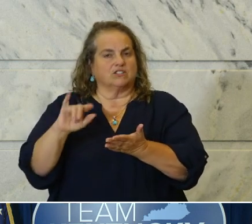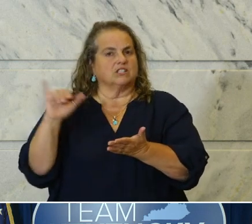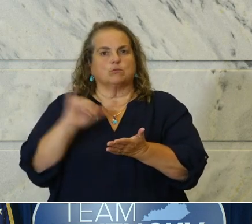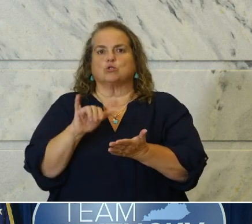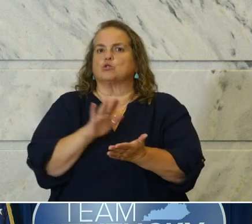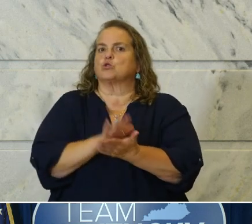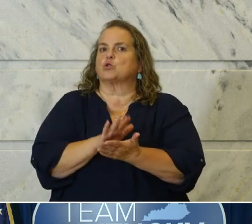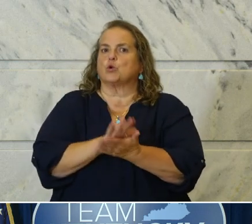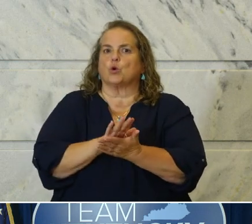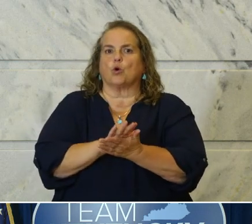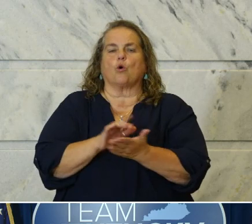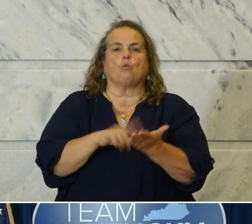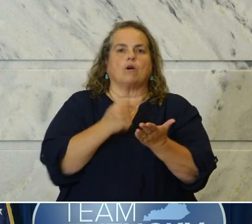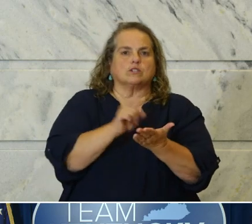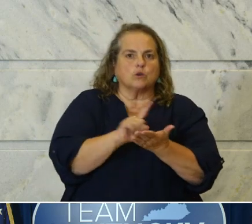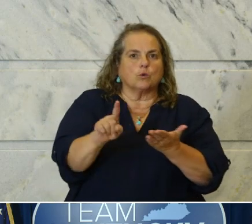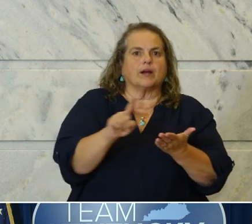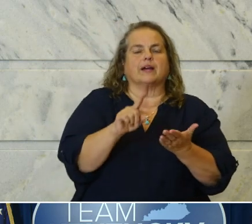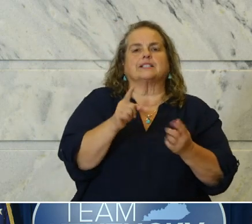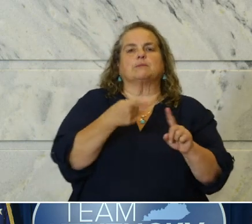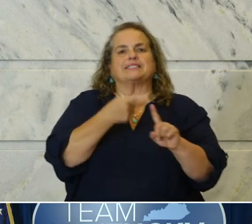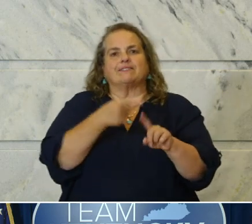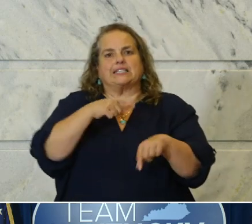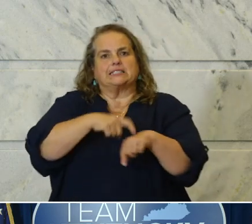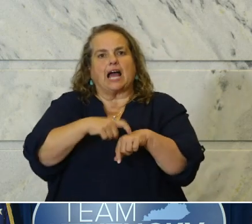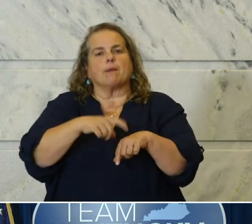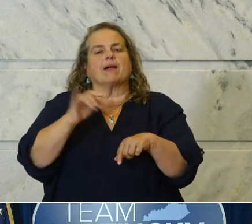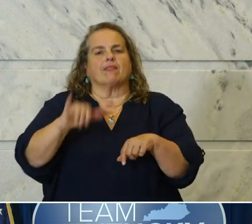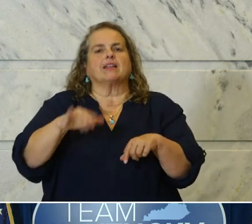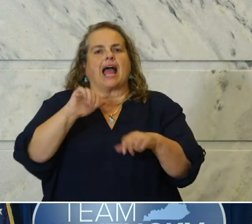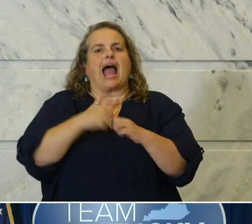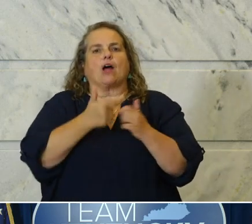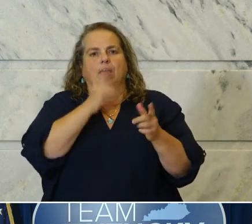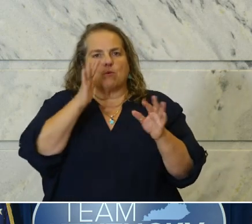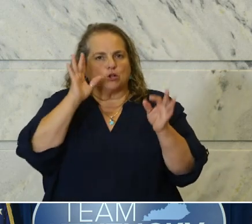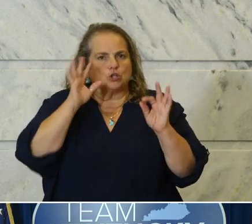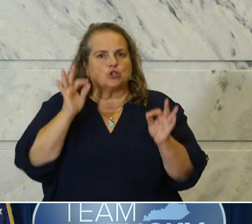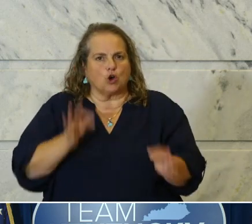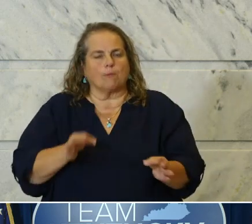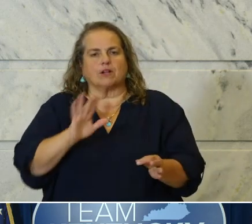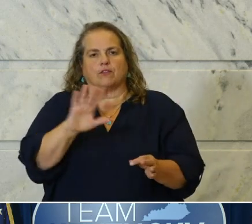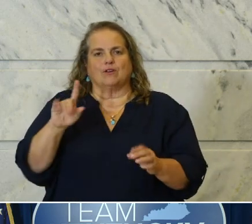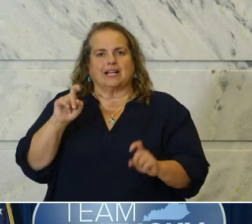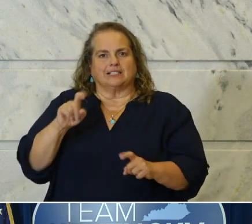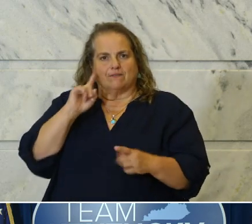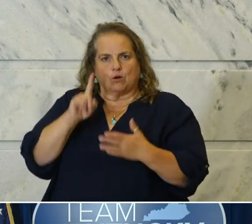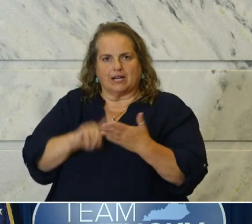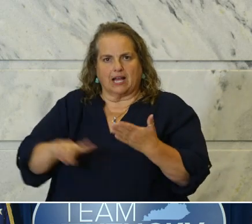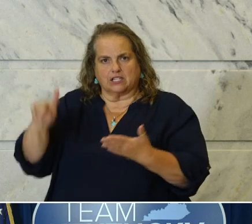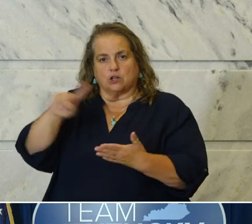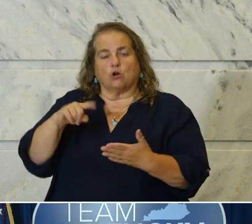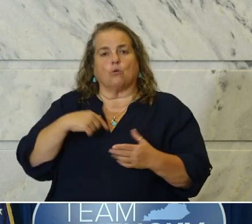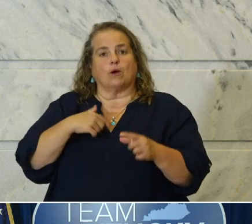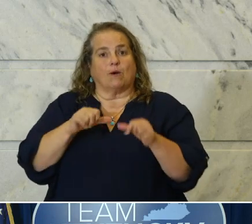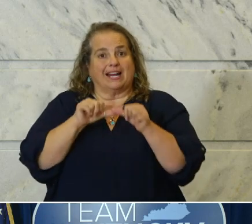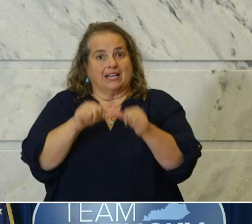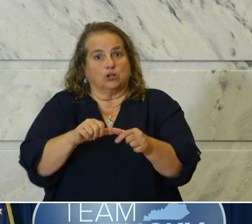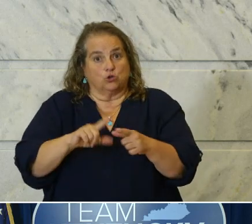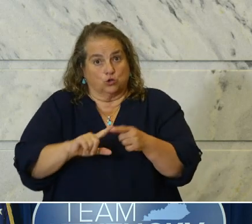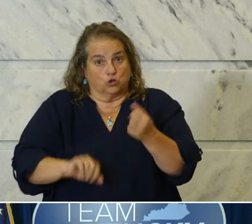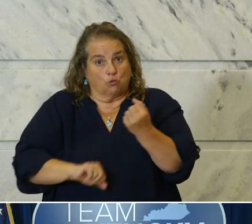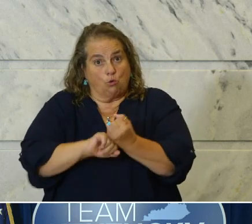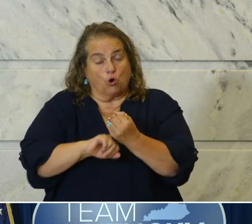schools, they'll look once a week at a specific time, and that's how they'll determine the testing for the next week. We continue to support long-term